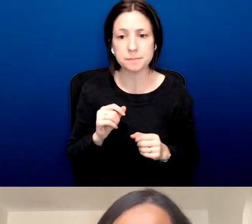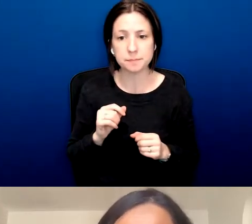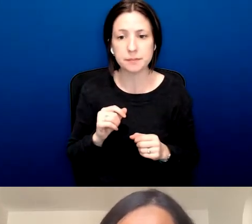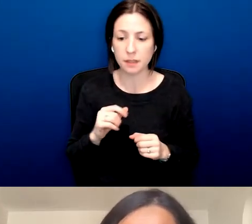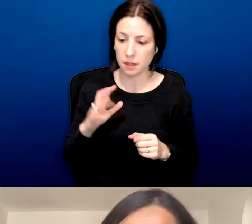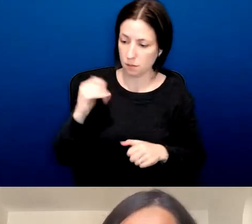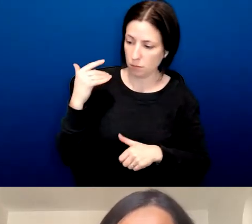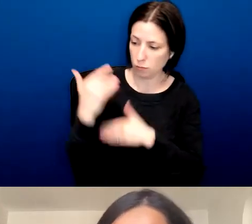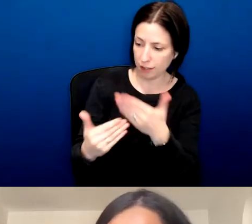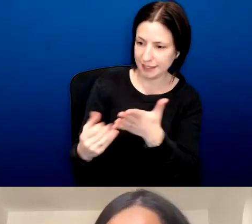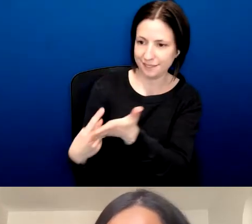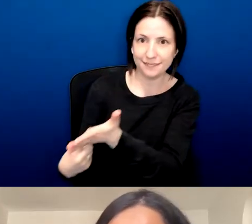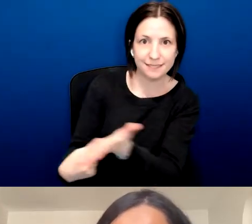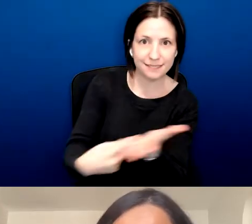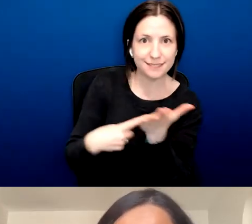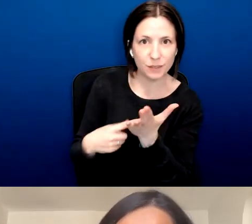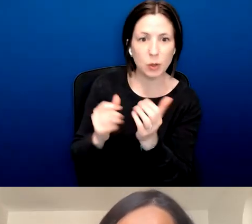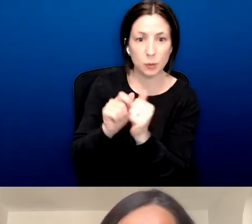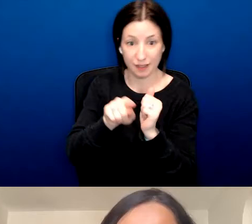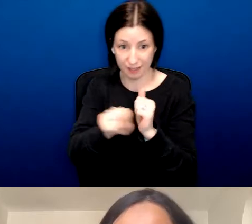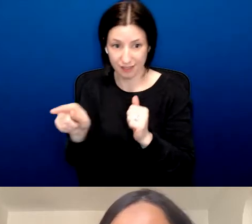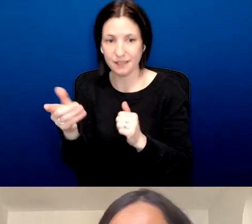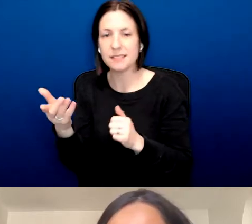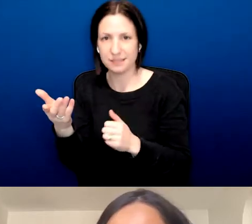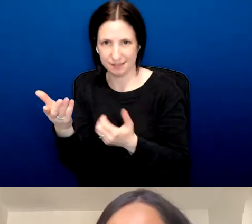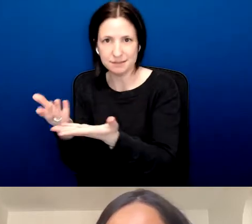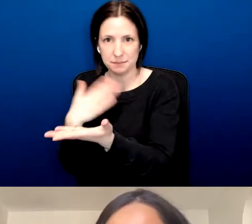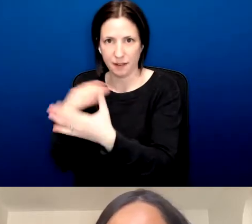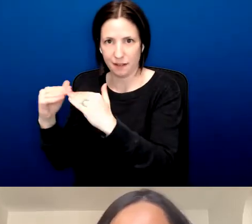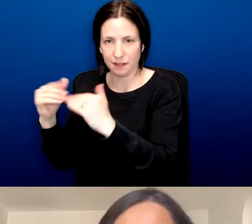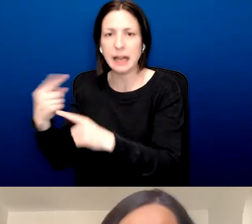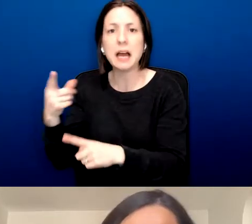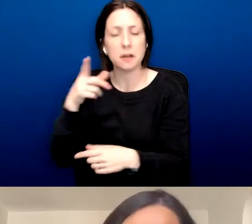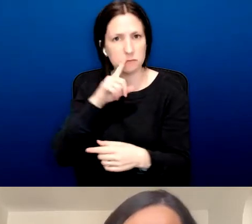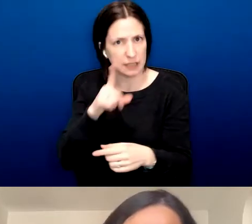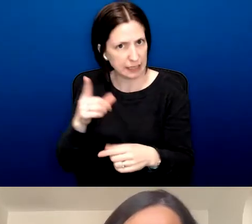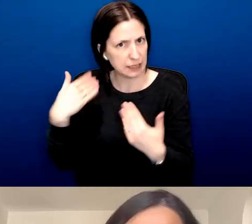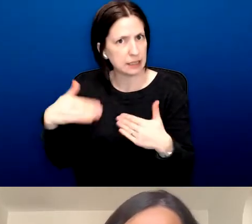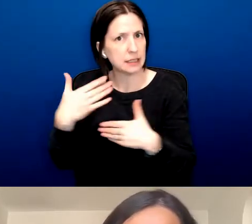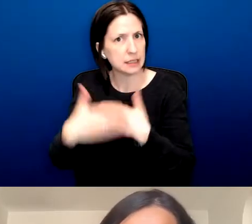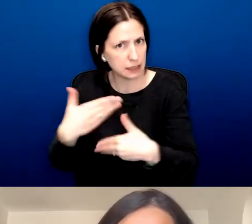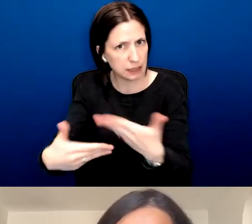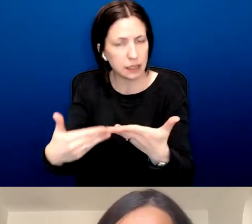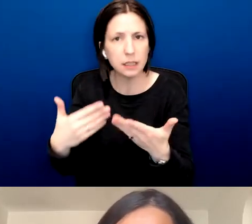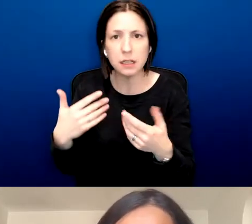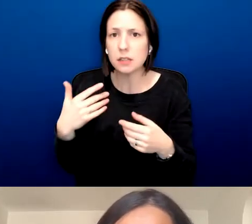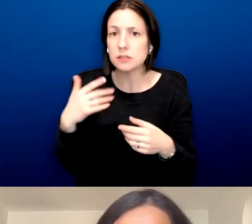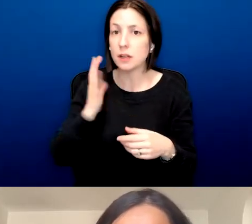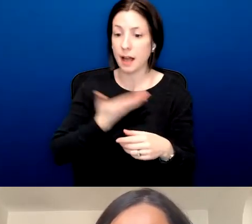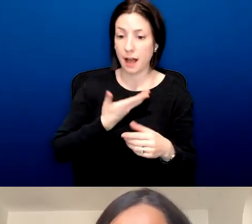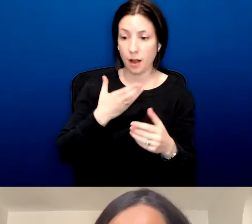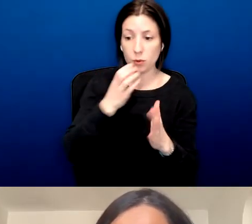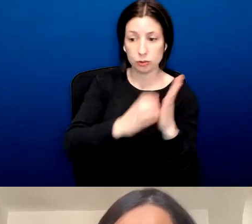of having a conversation with Dr. Gajala was really productive. And I think some of the questions that we look at in our chapter in terms